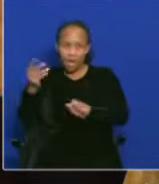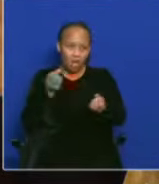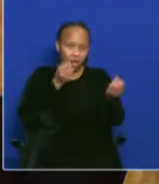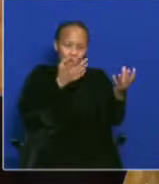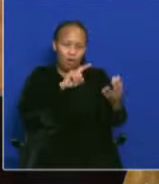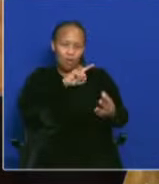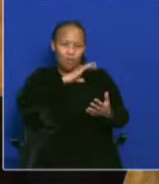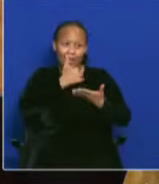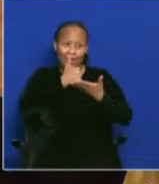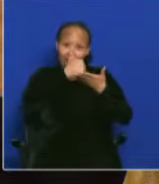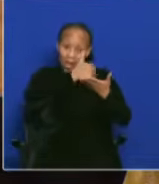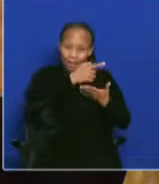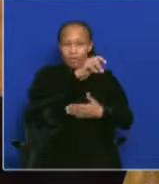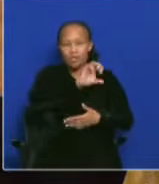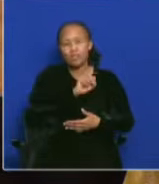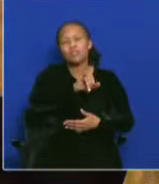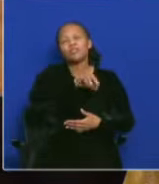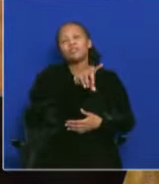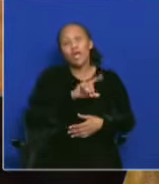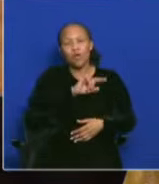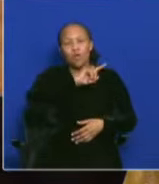tender. Thank you.